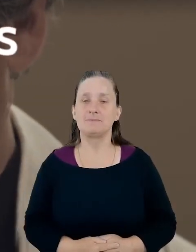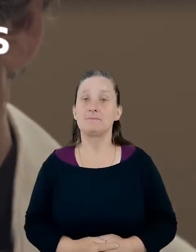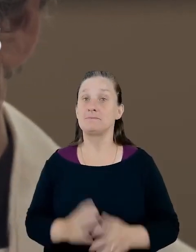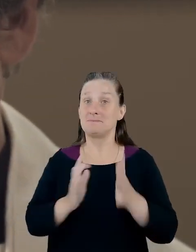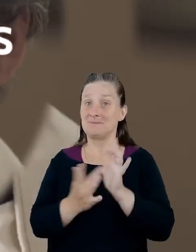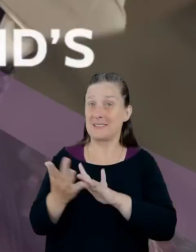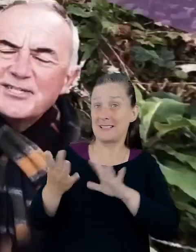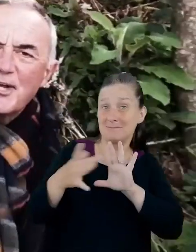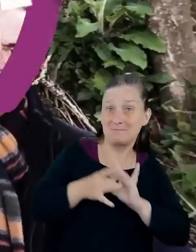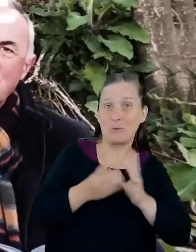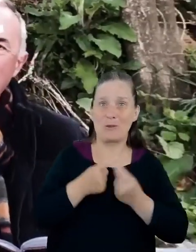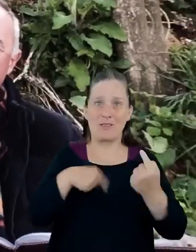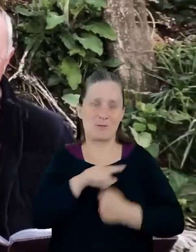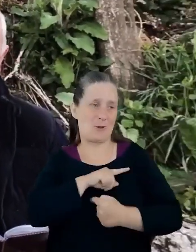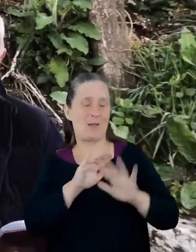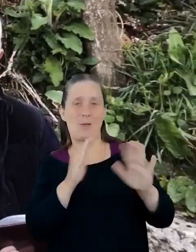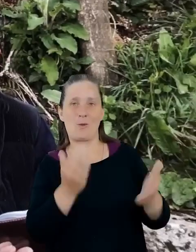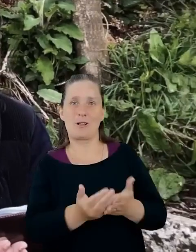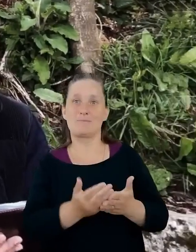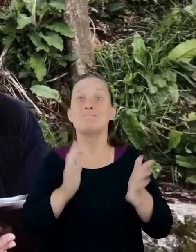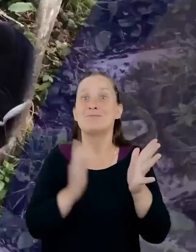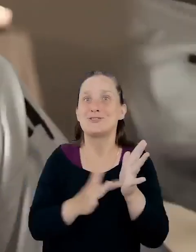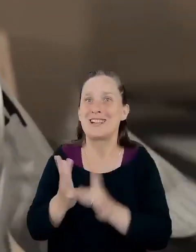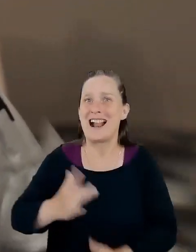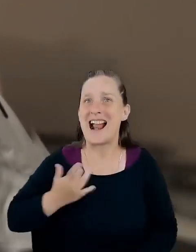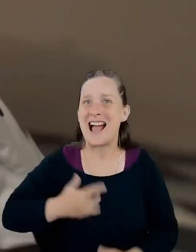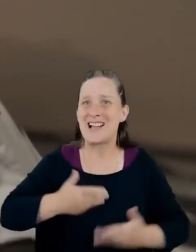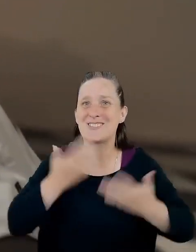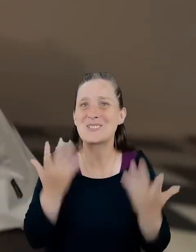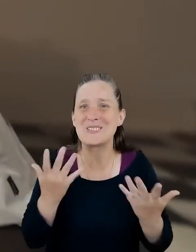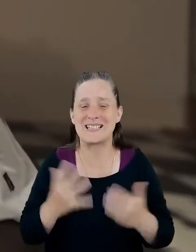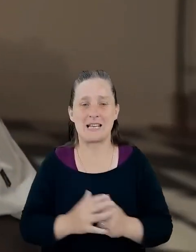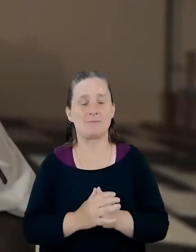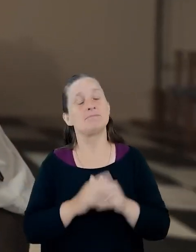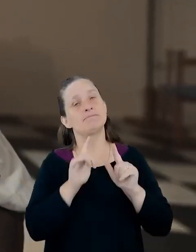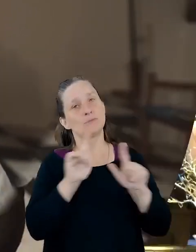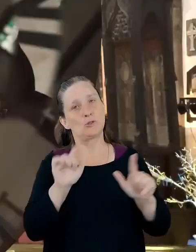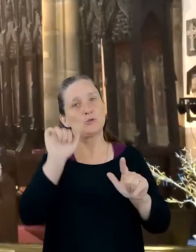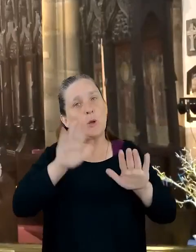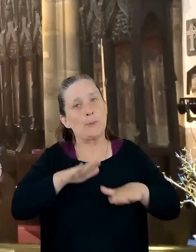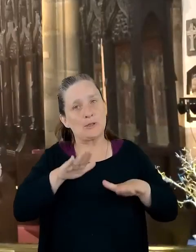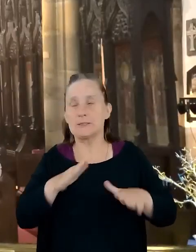sake of the world. Jesus is alive today. Lord, in your mercy, hear our prayer.